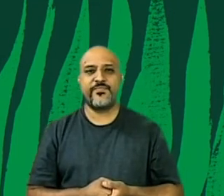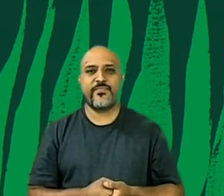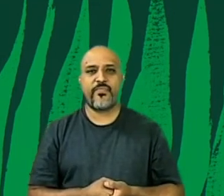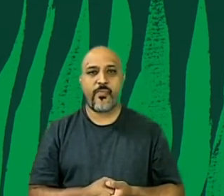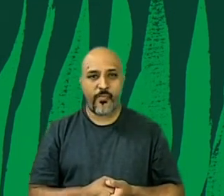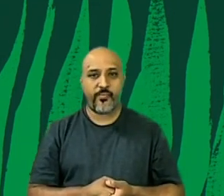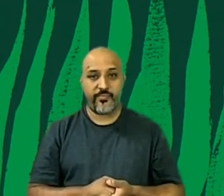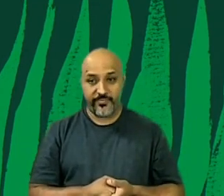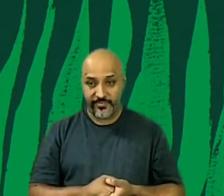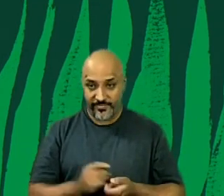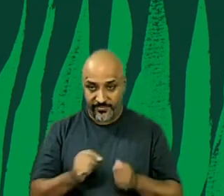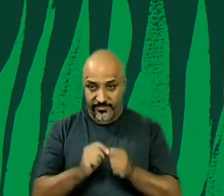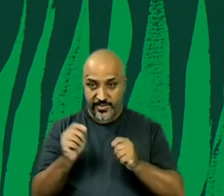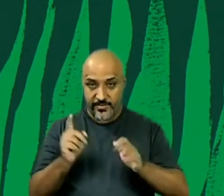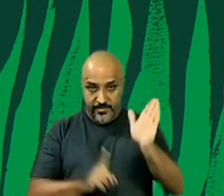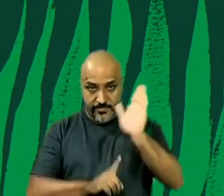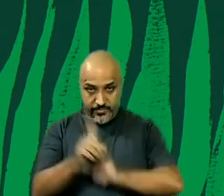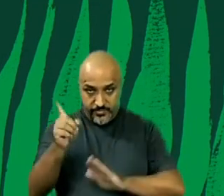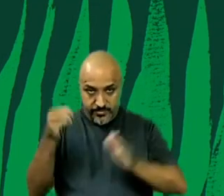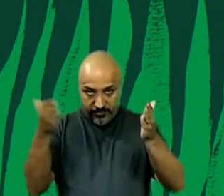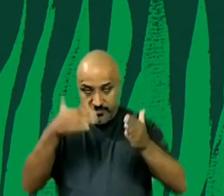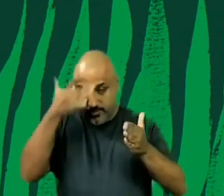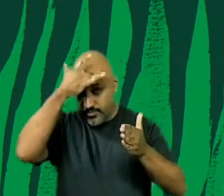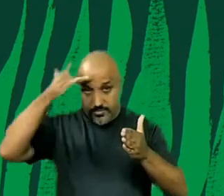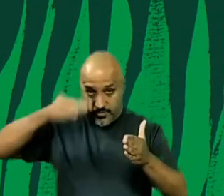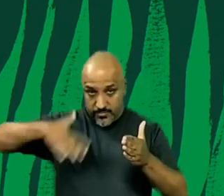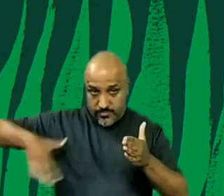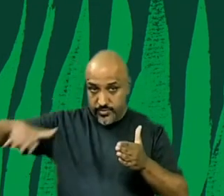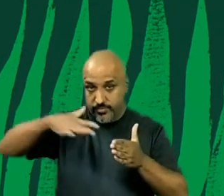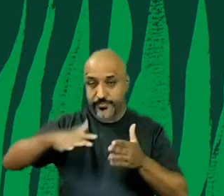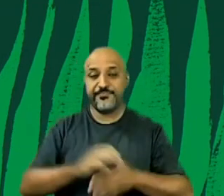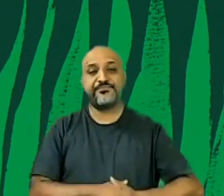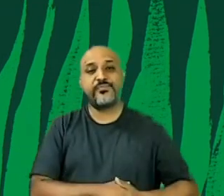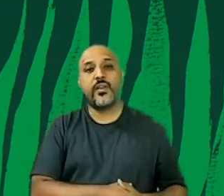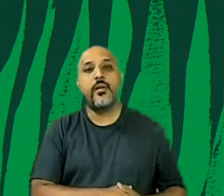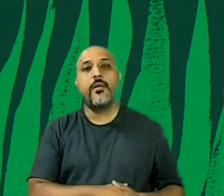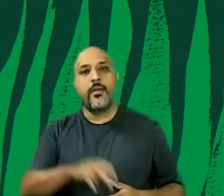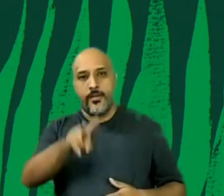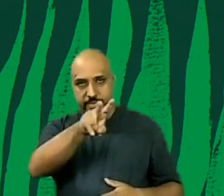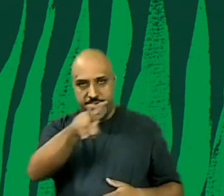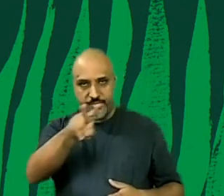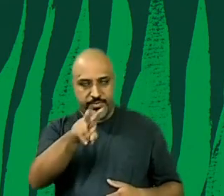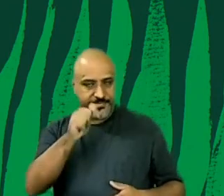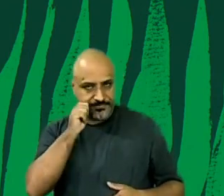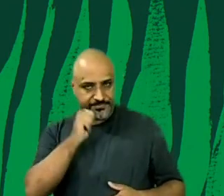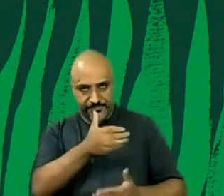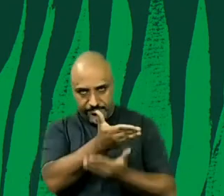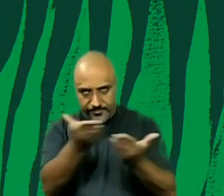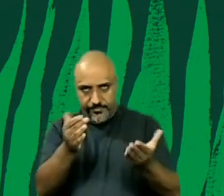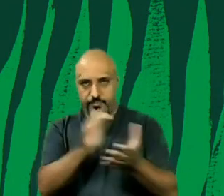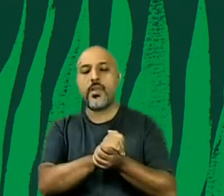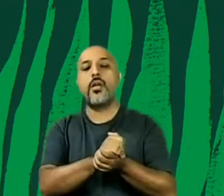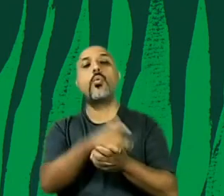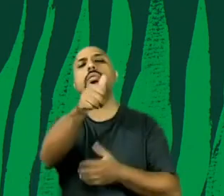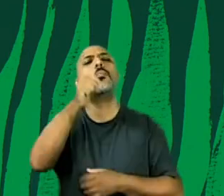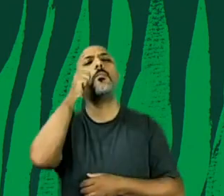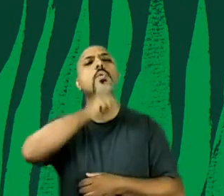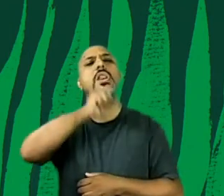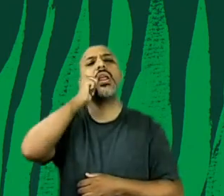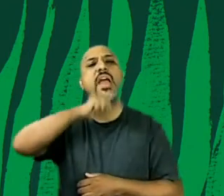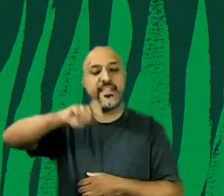Okay, so I'm going to ask a question that came in from the audience for both writers. As Black